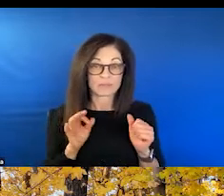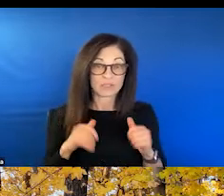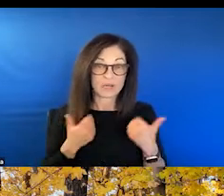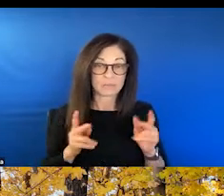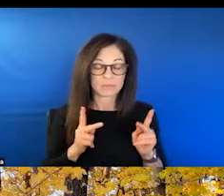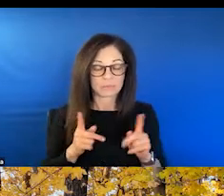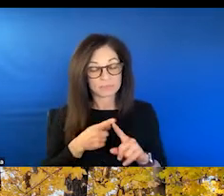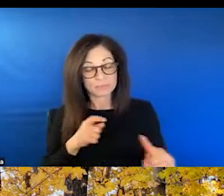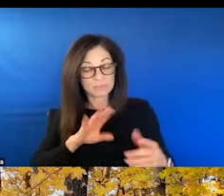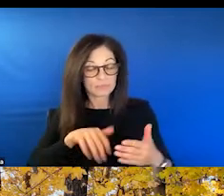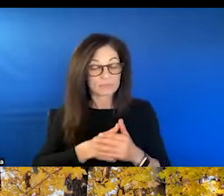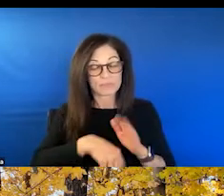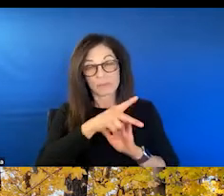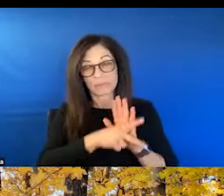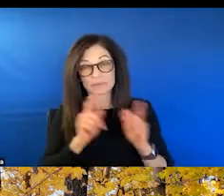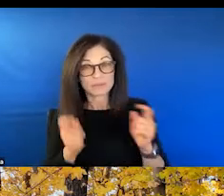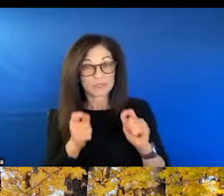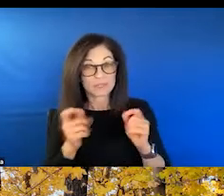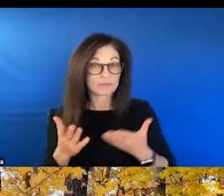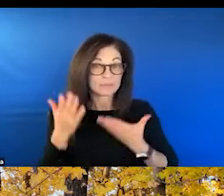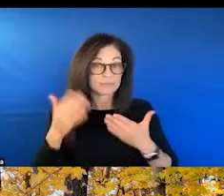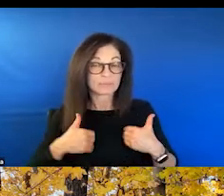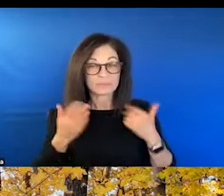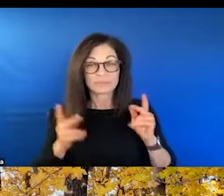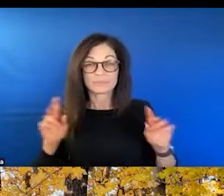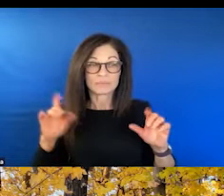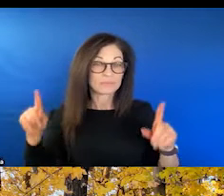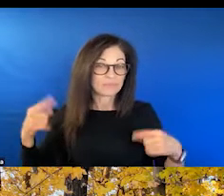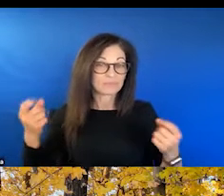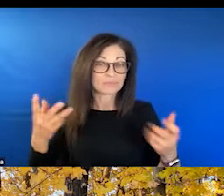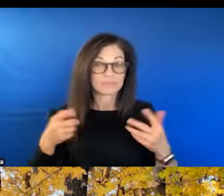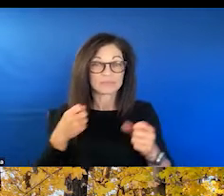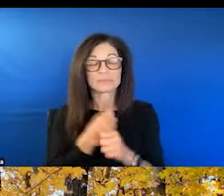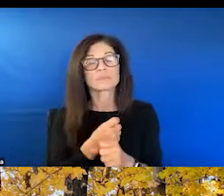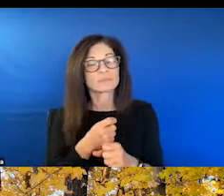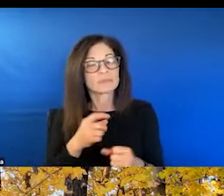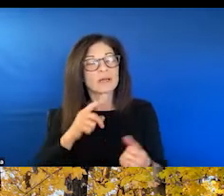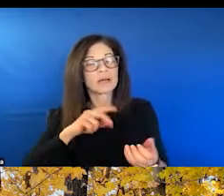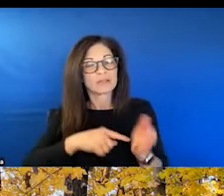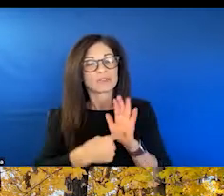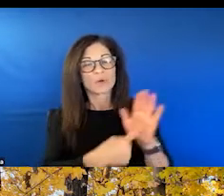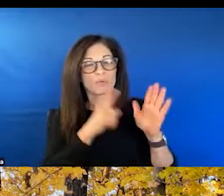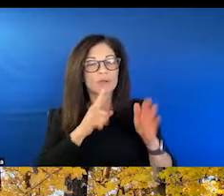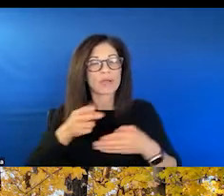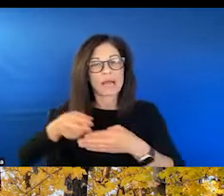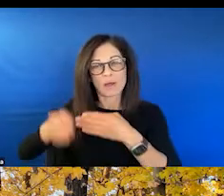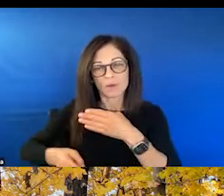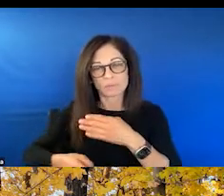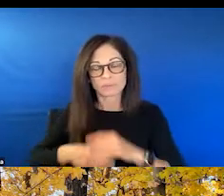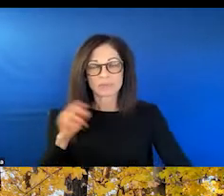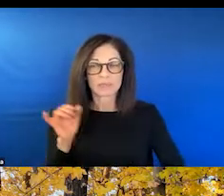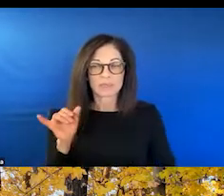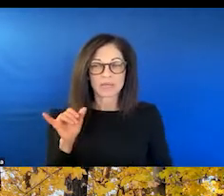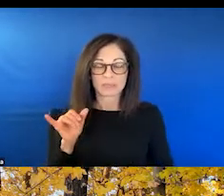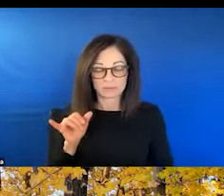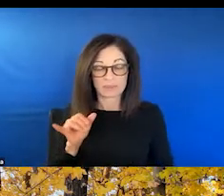policy changes and recommendations that the young people have done over the years have translated to real outcomes in terms of measurable outcomes